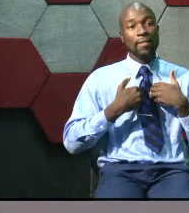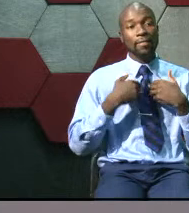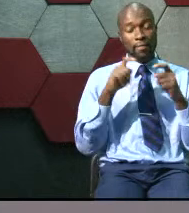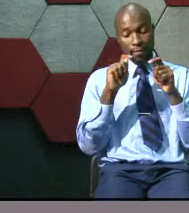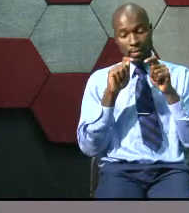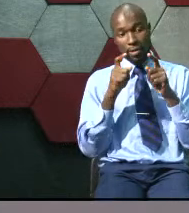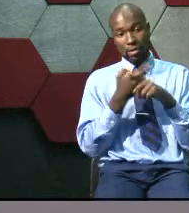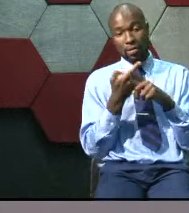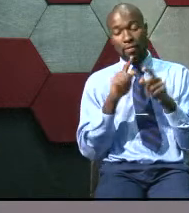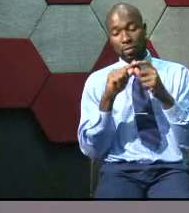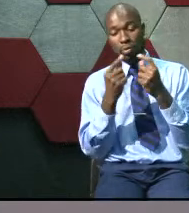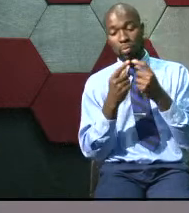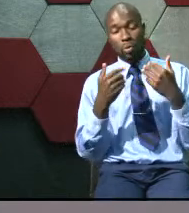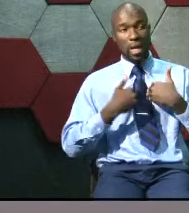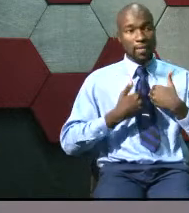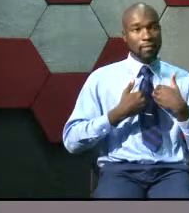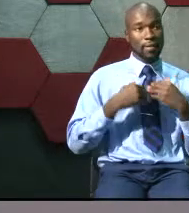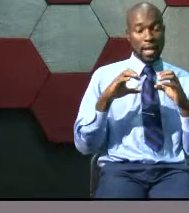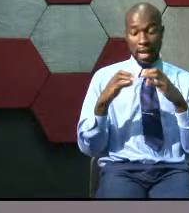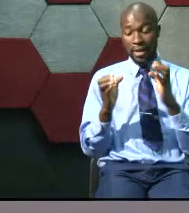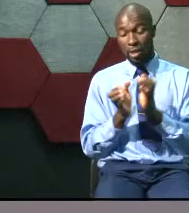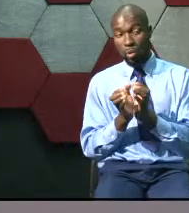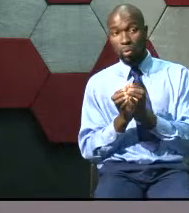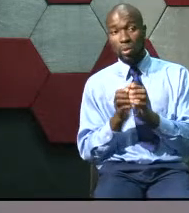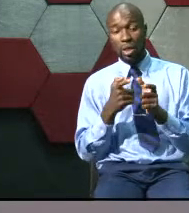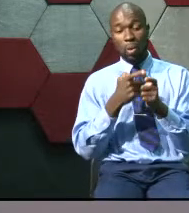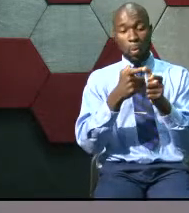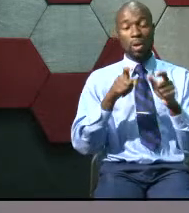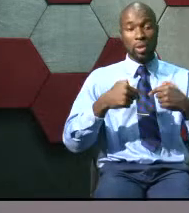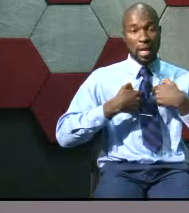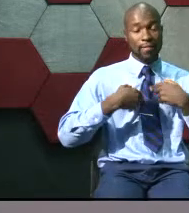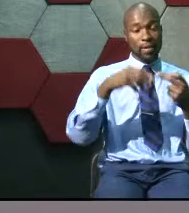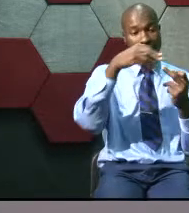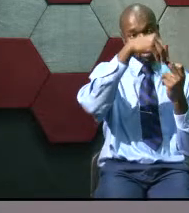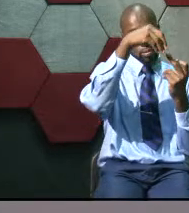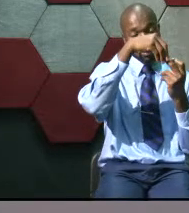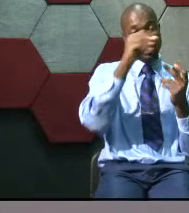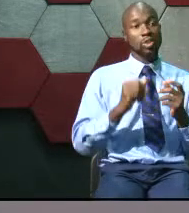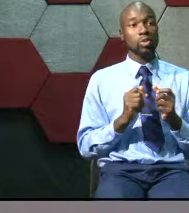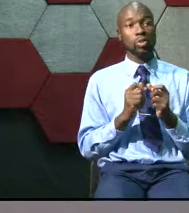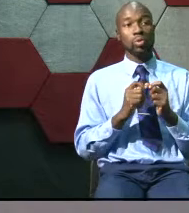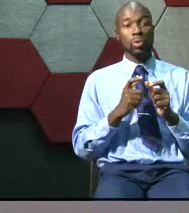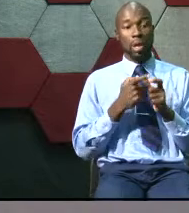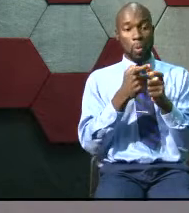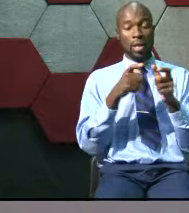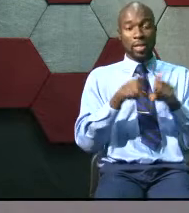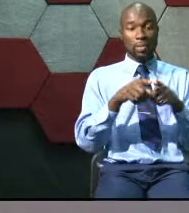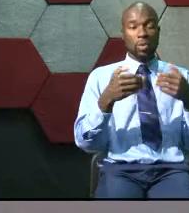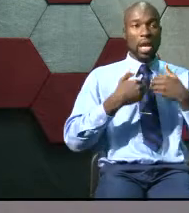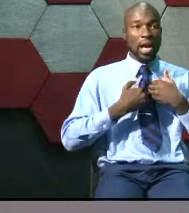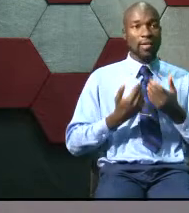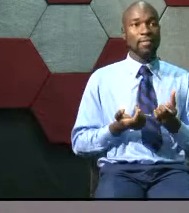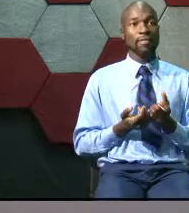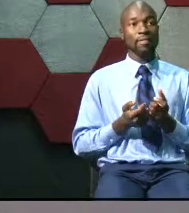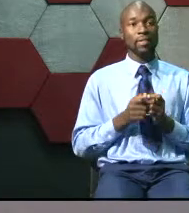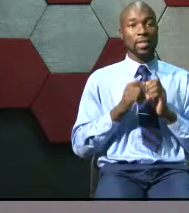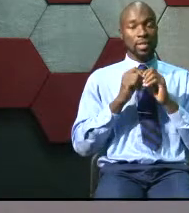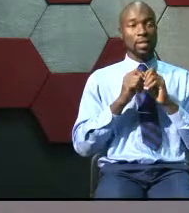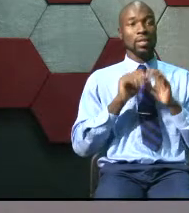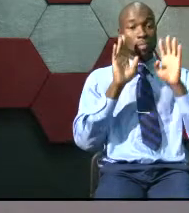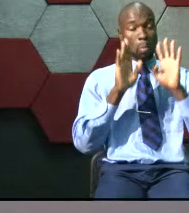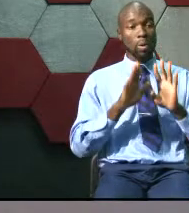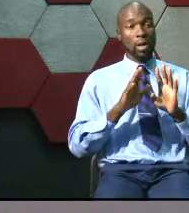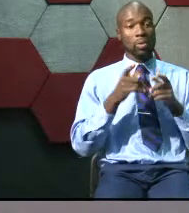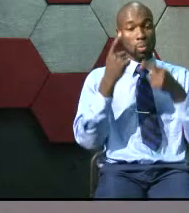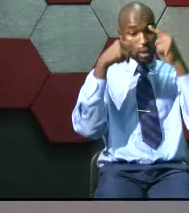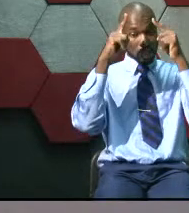awards, we have the special awards, and we also have the overall winners. Right, so the category awards, what